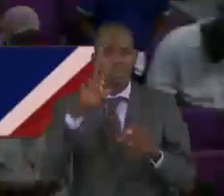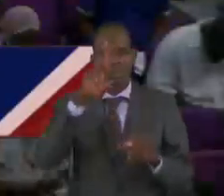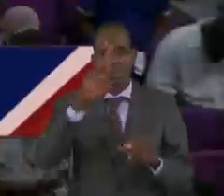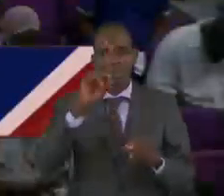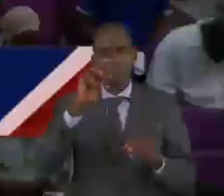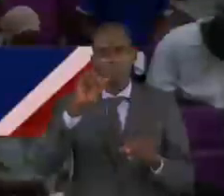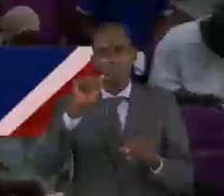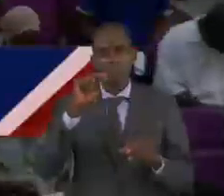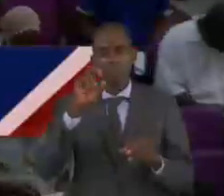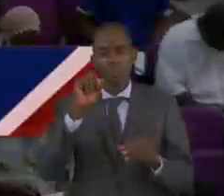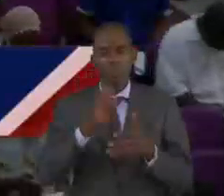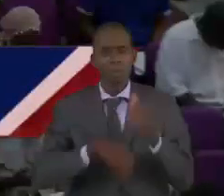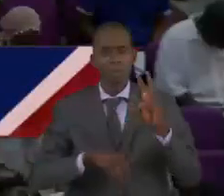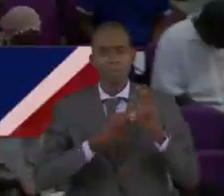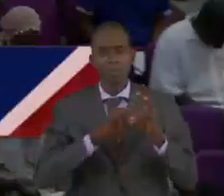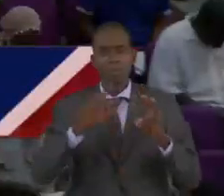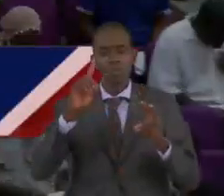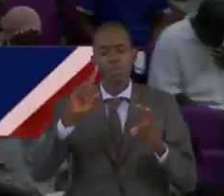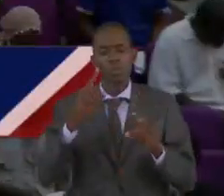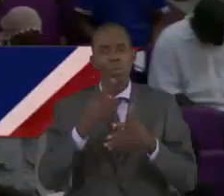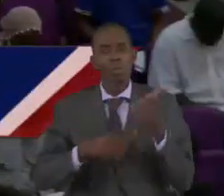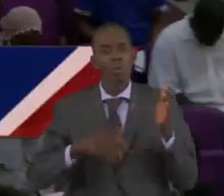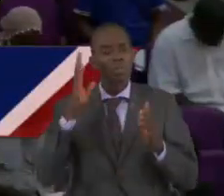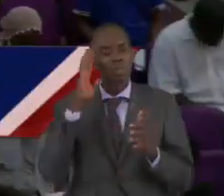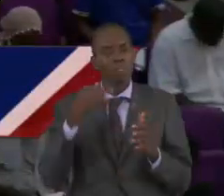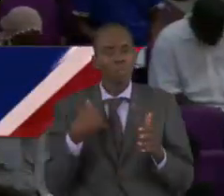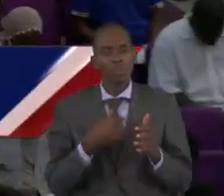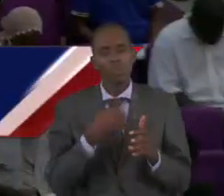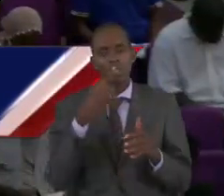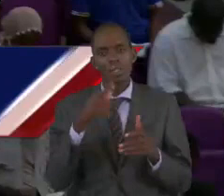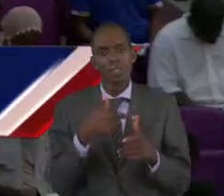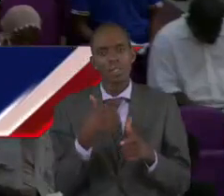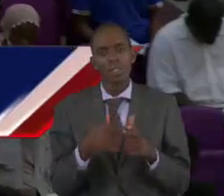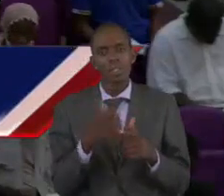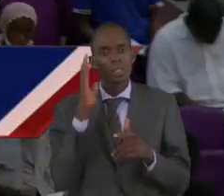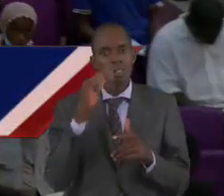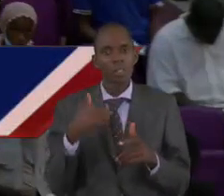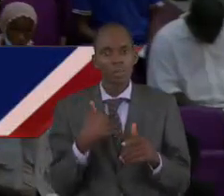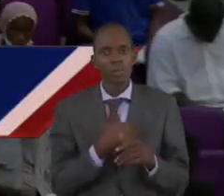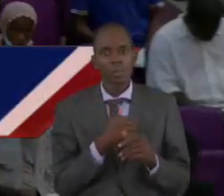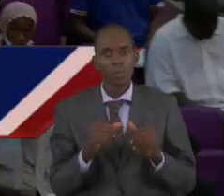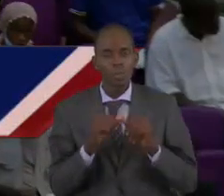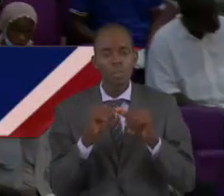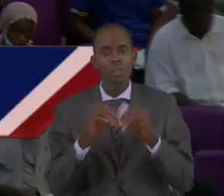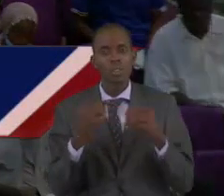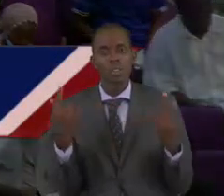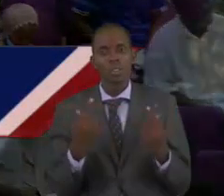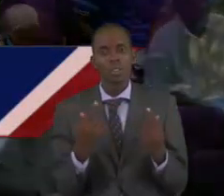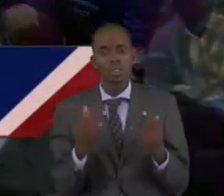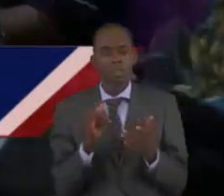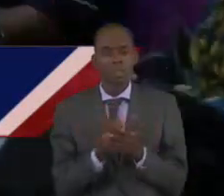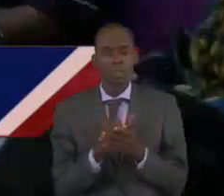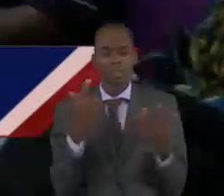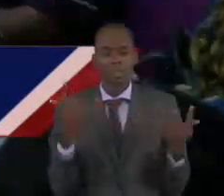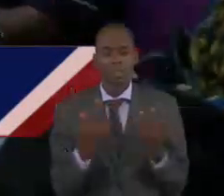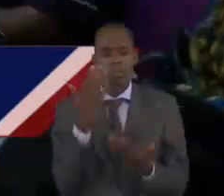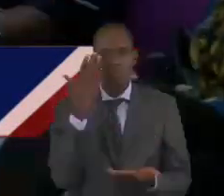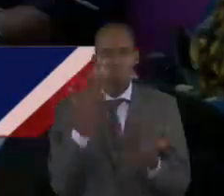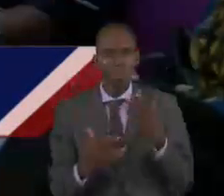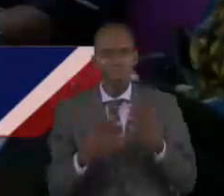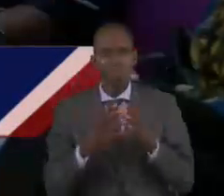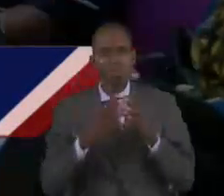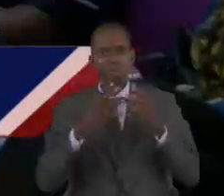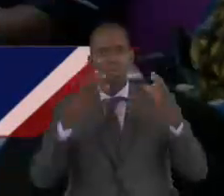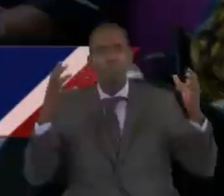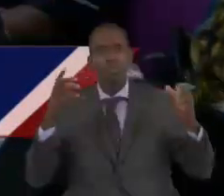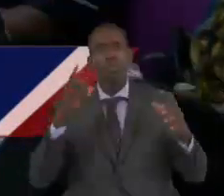then? Shall we continue in sin that grace may abound? What's the answer?